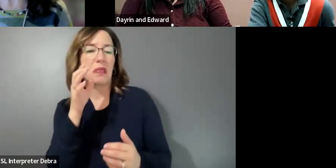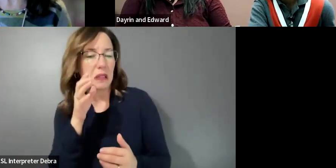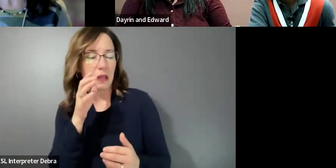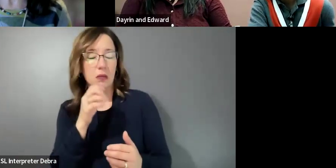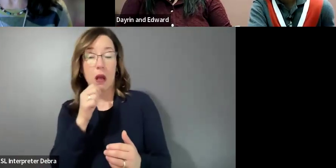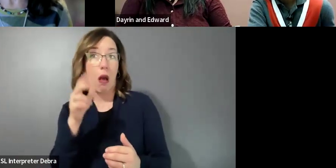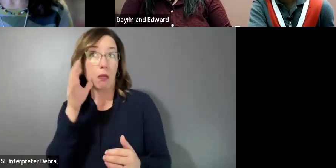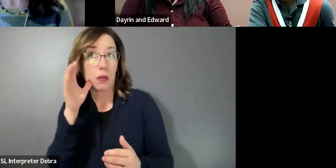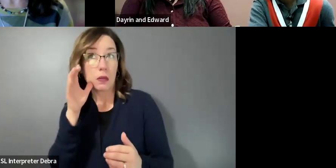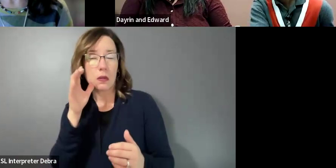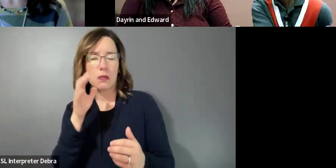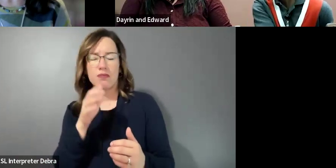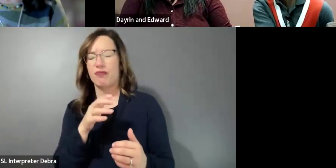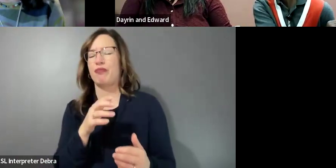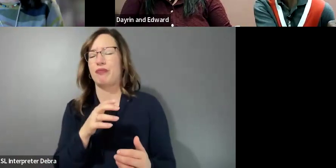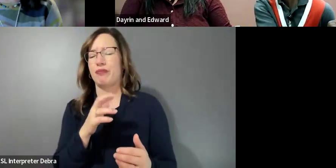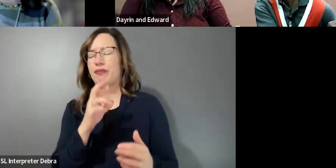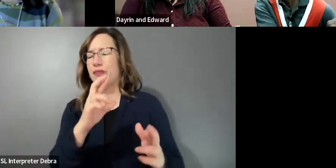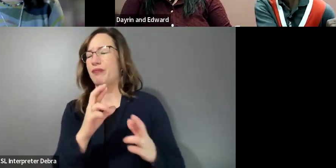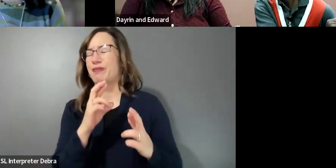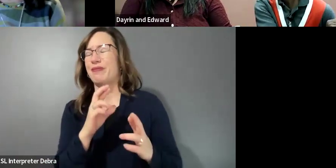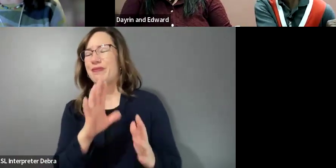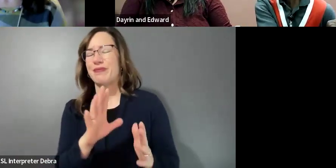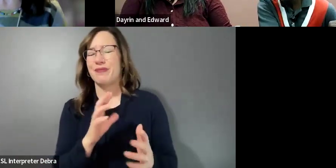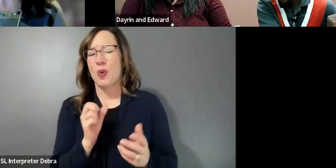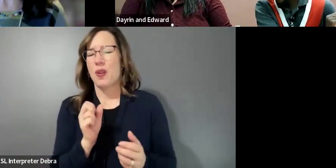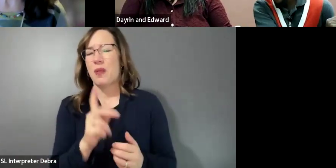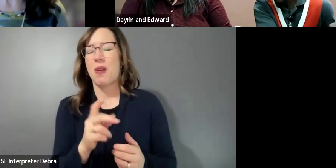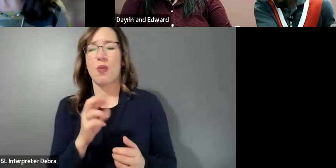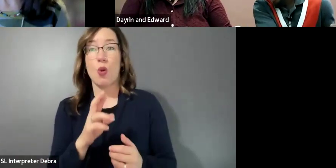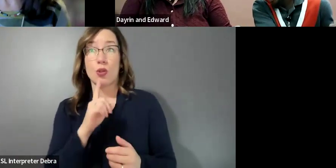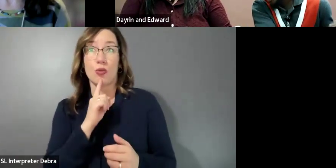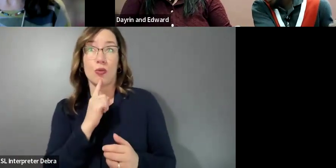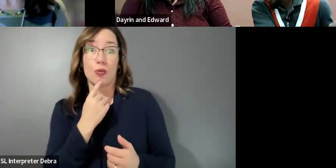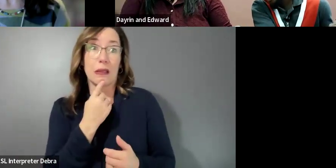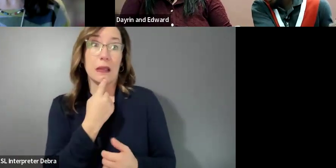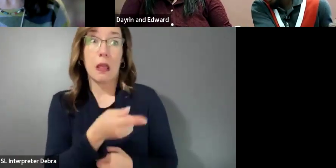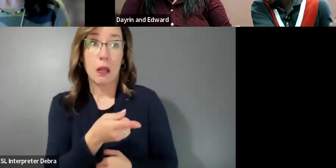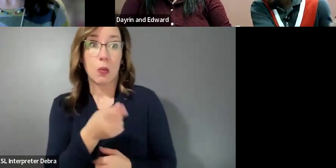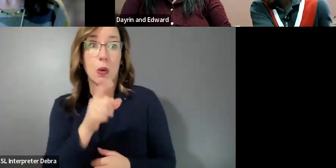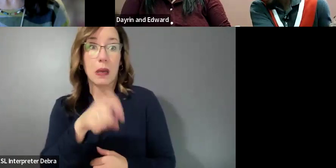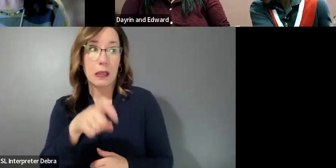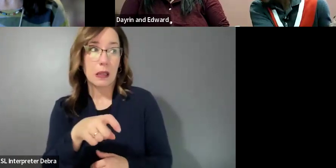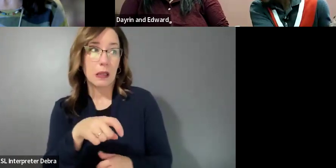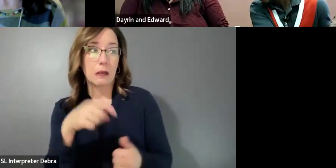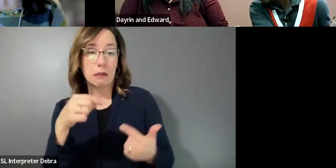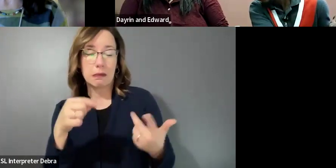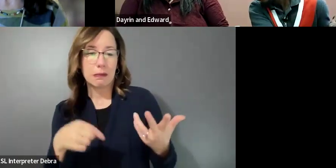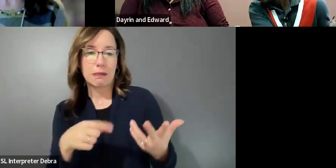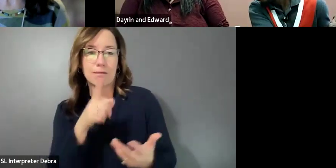listening, and that just turns me off from wanting to come back or to speak up about what I need. Yeah, thank